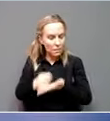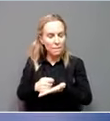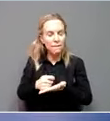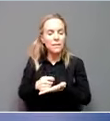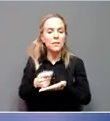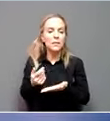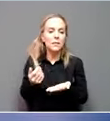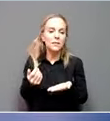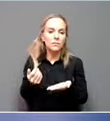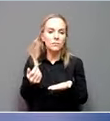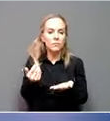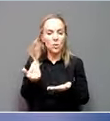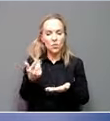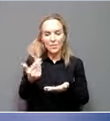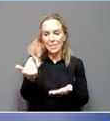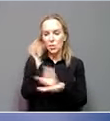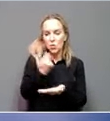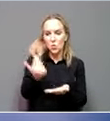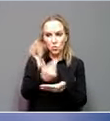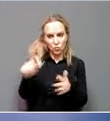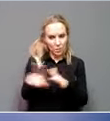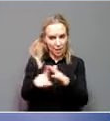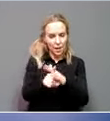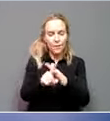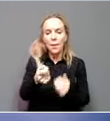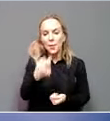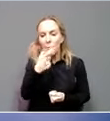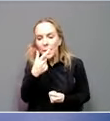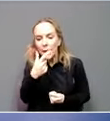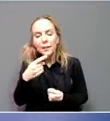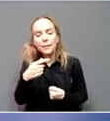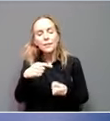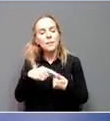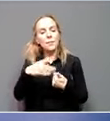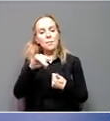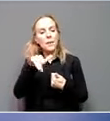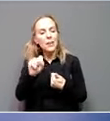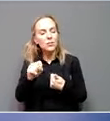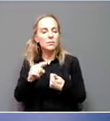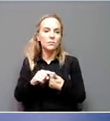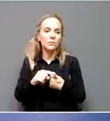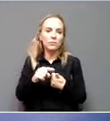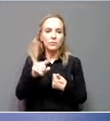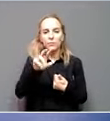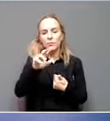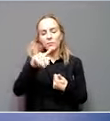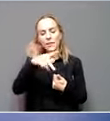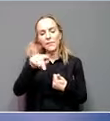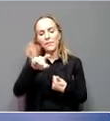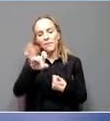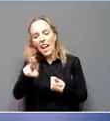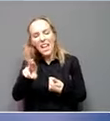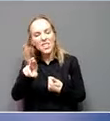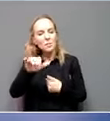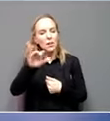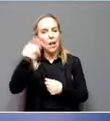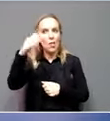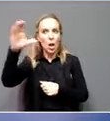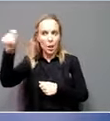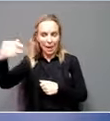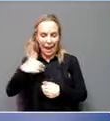the new ones that you think about, the pills, and whether that's Pfizer's or others. Having a